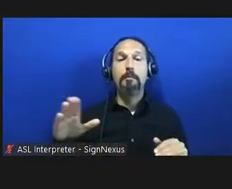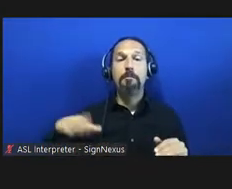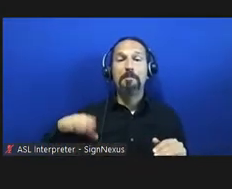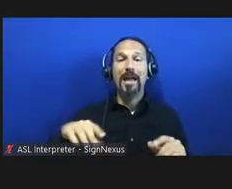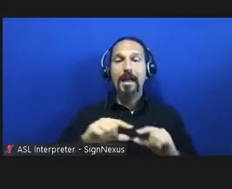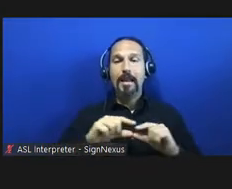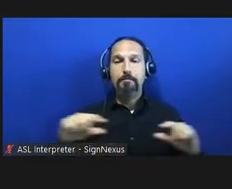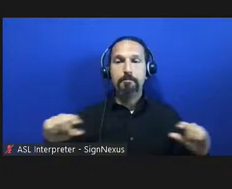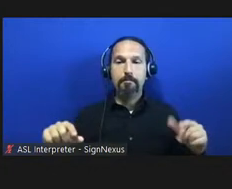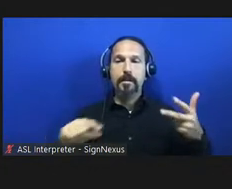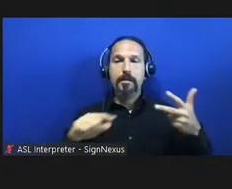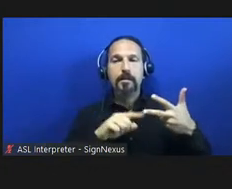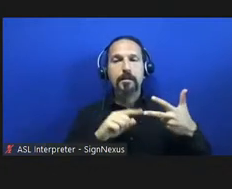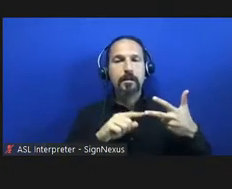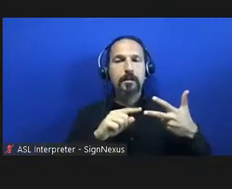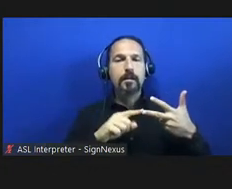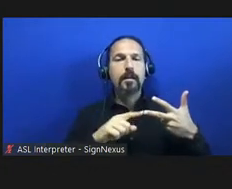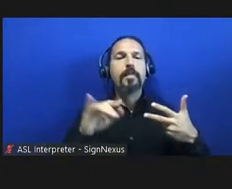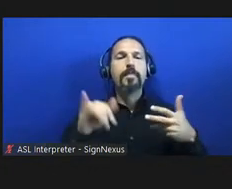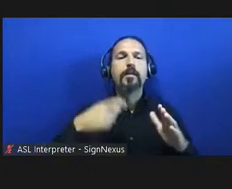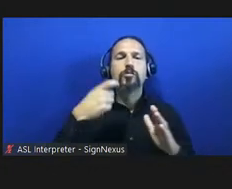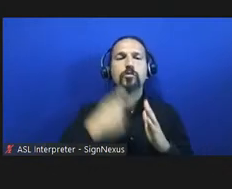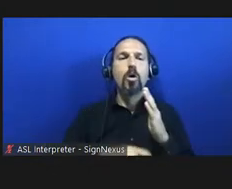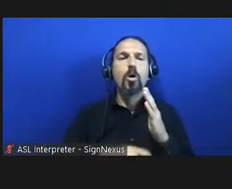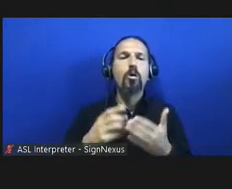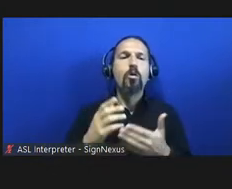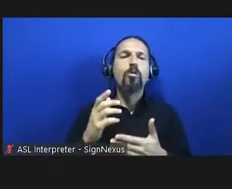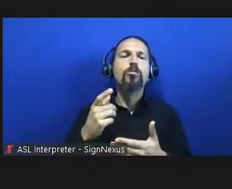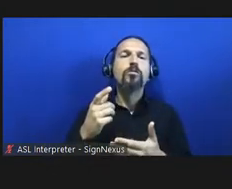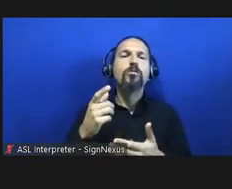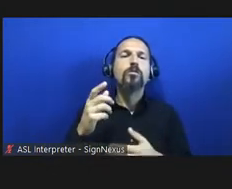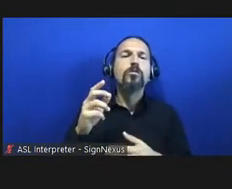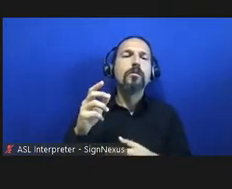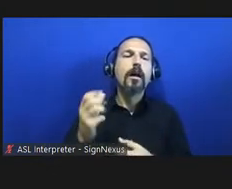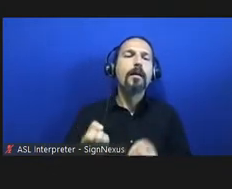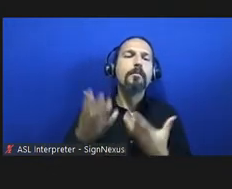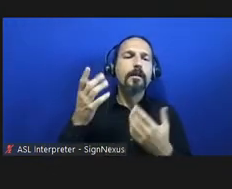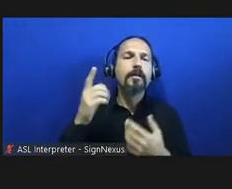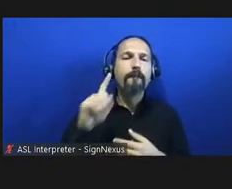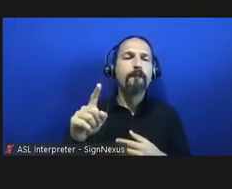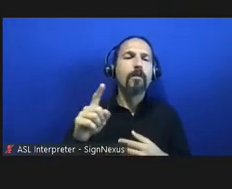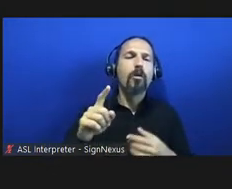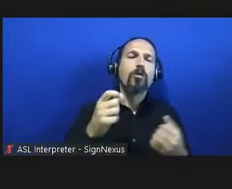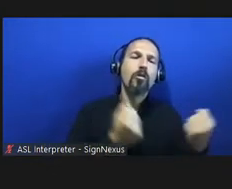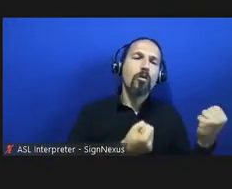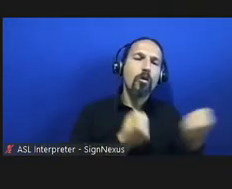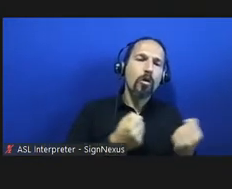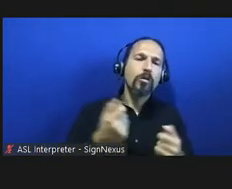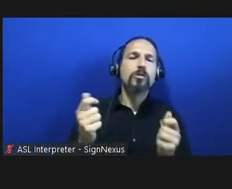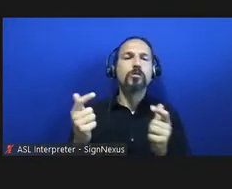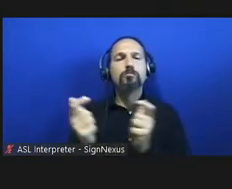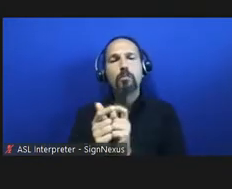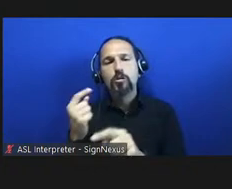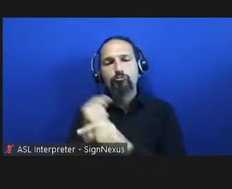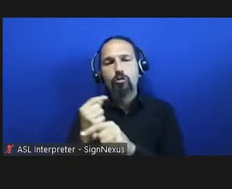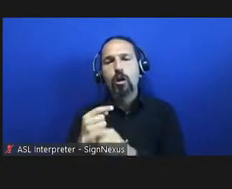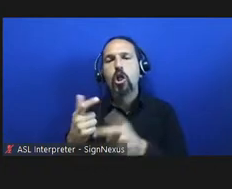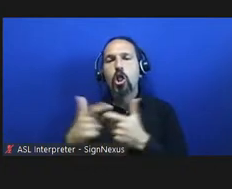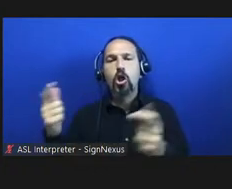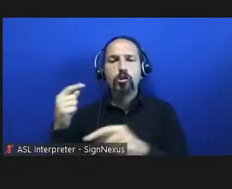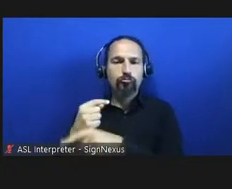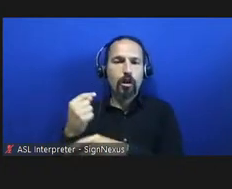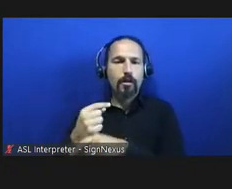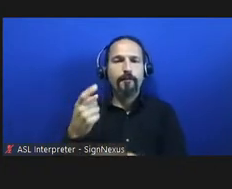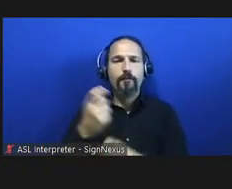the bottom we have the approximate toll rate for Autos small trucks and large trucks that resulted from the modeling